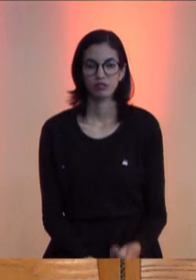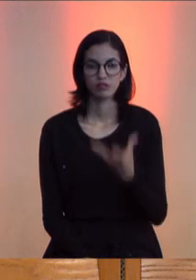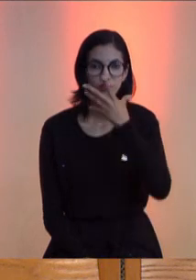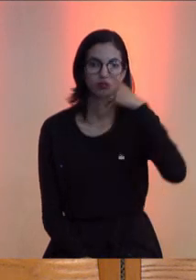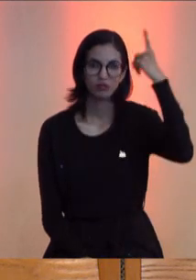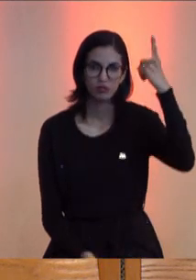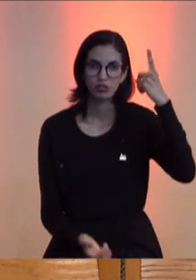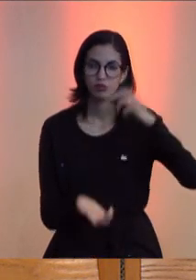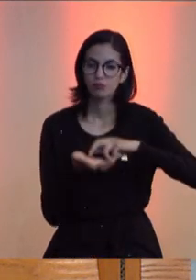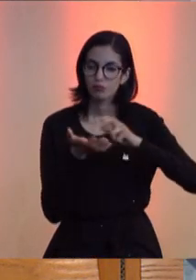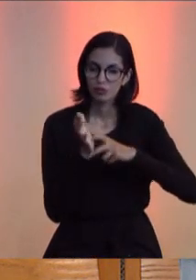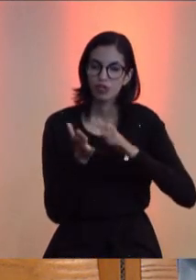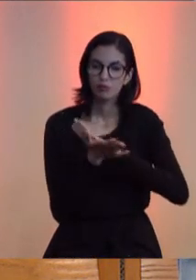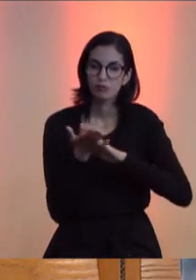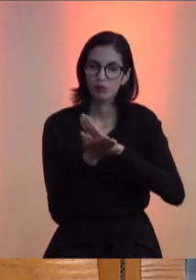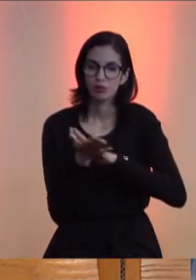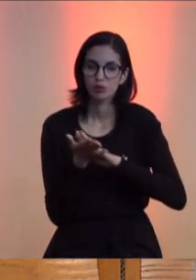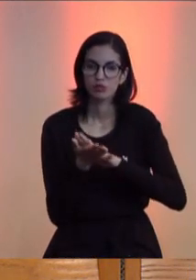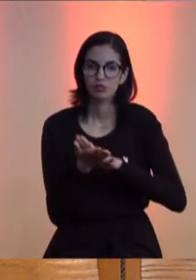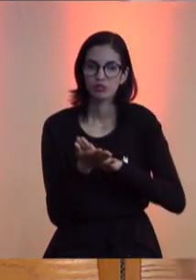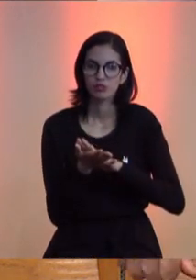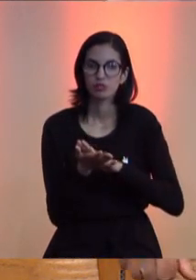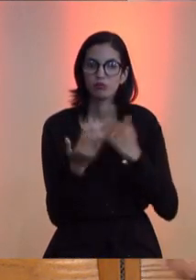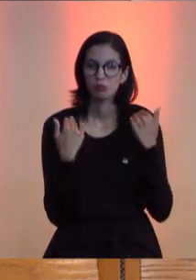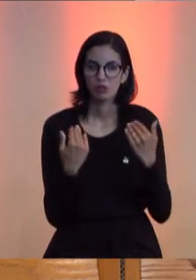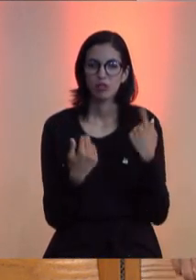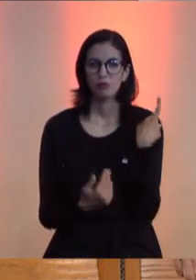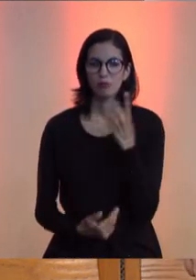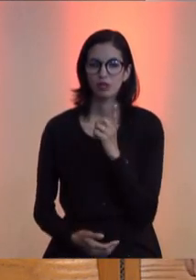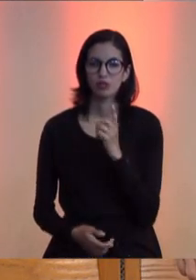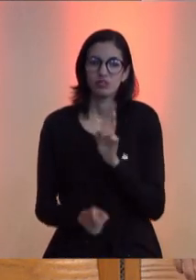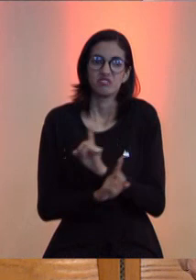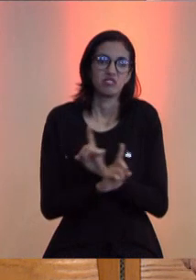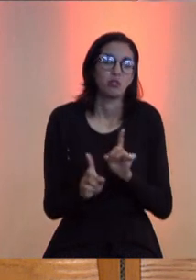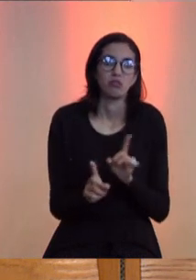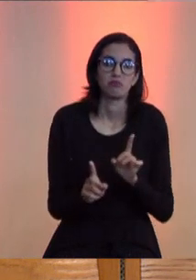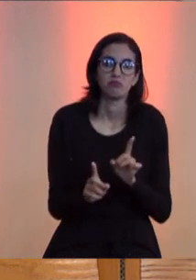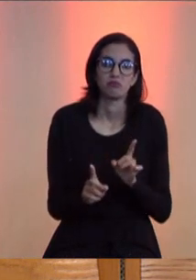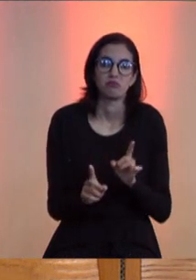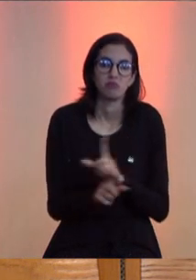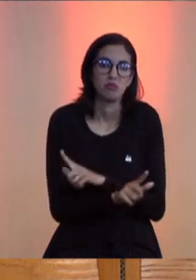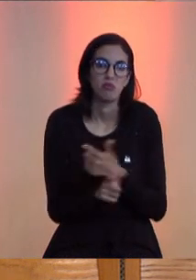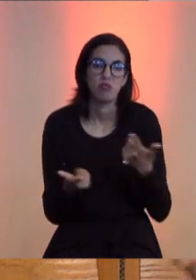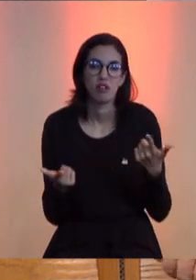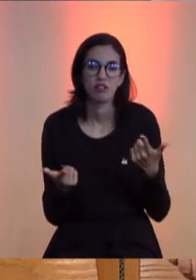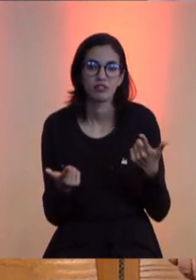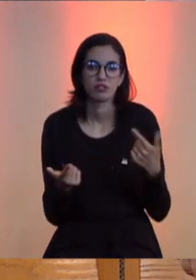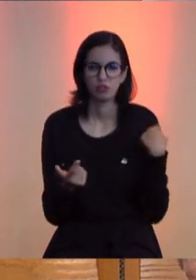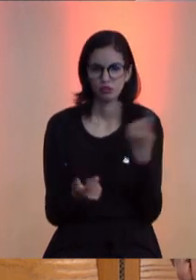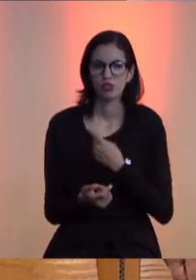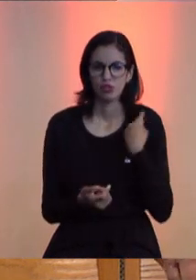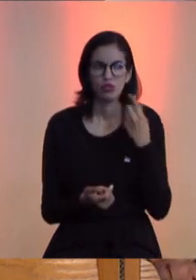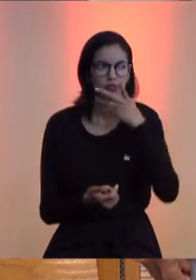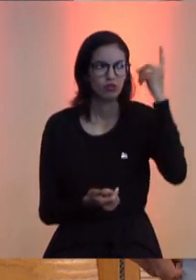librarnos o liberarnos, pero si no lo hace, ¿aún confiaremos en Dios? I know God can do anything. Sé que Dios puede hacer cualquier cosa. But if